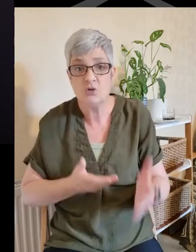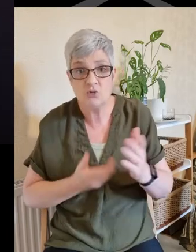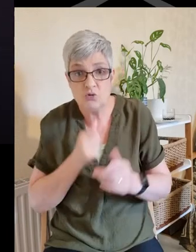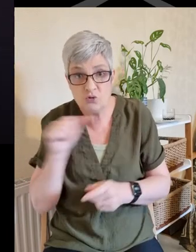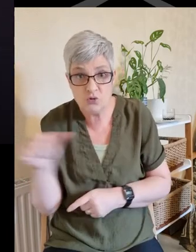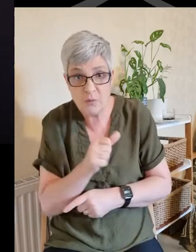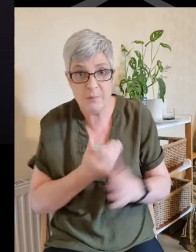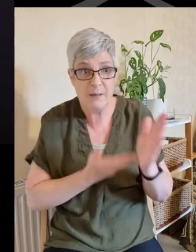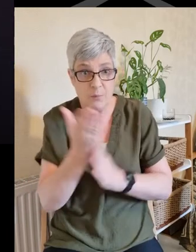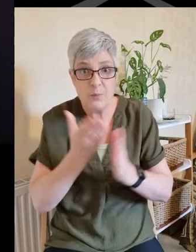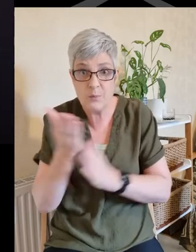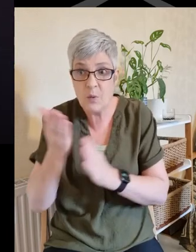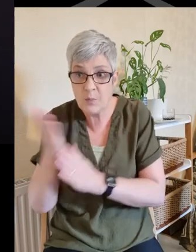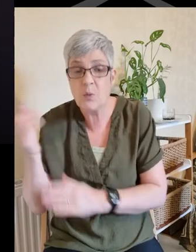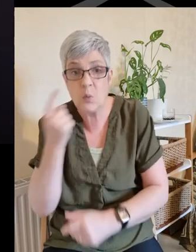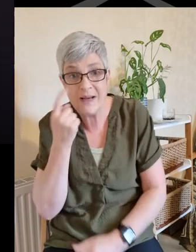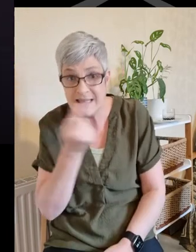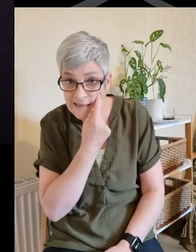world.